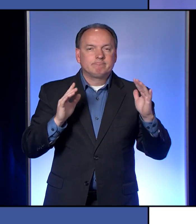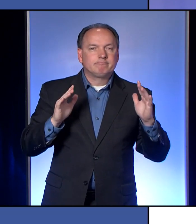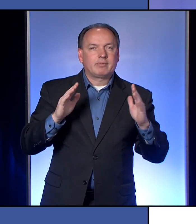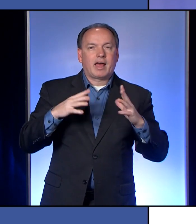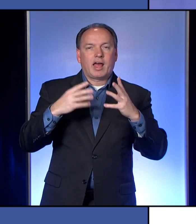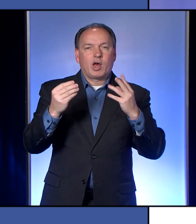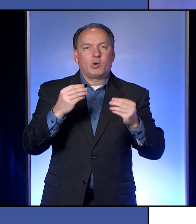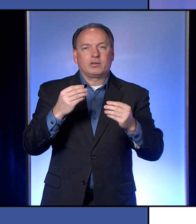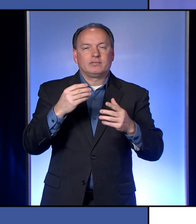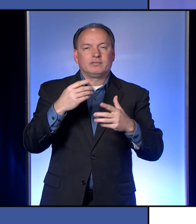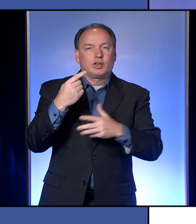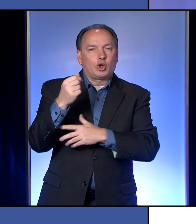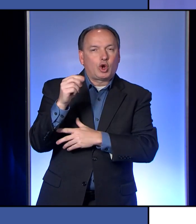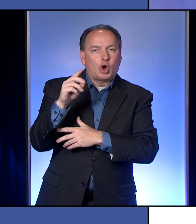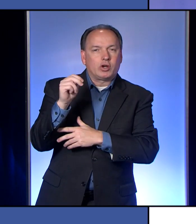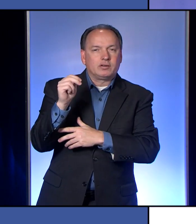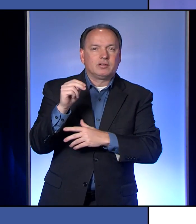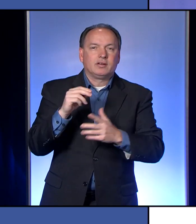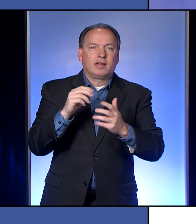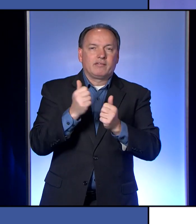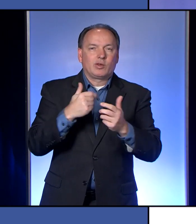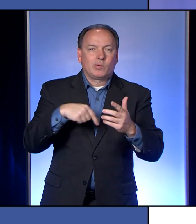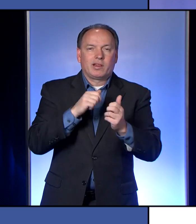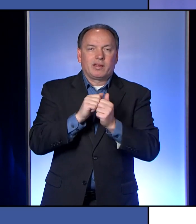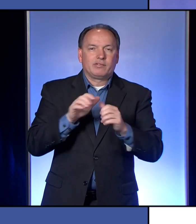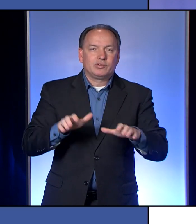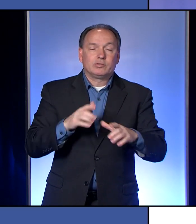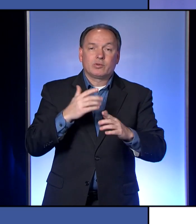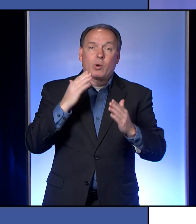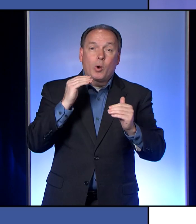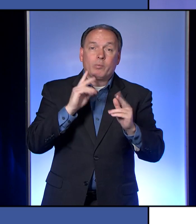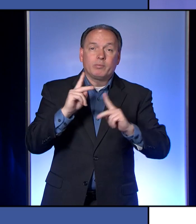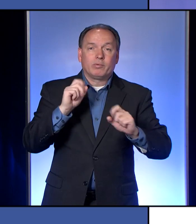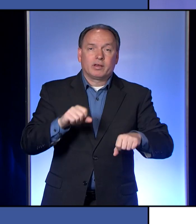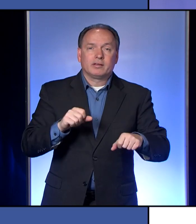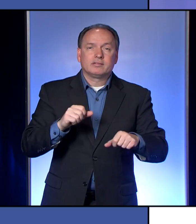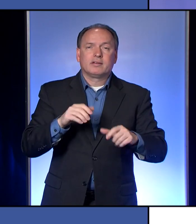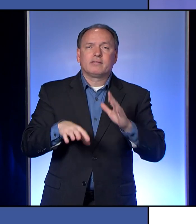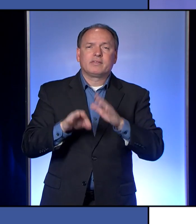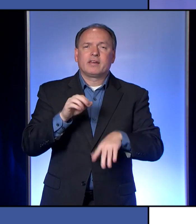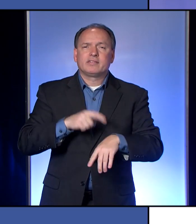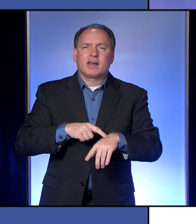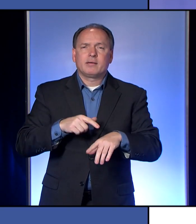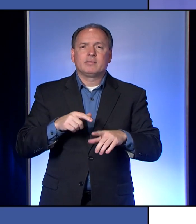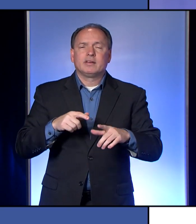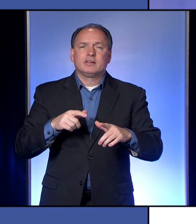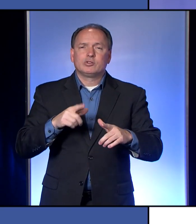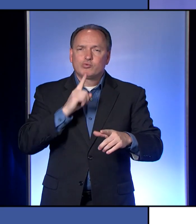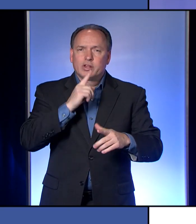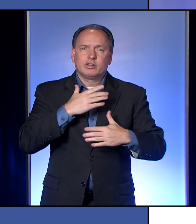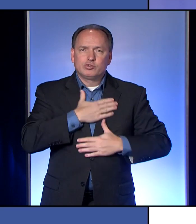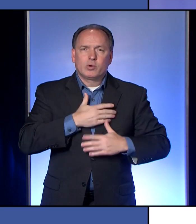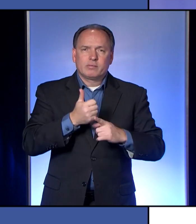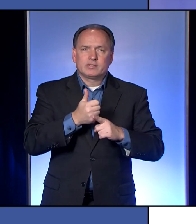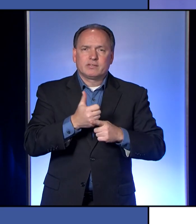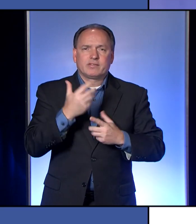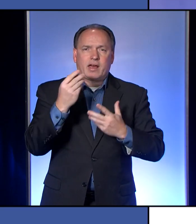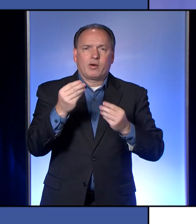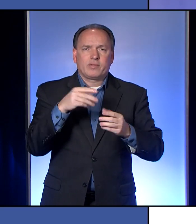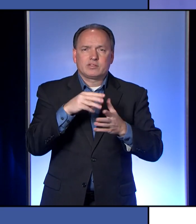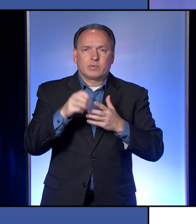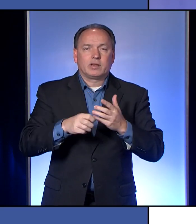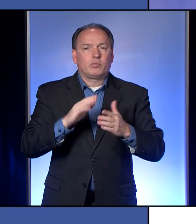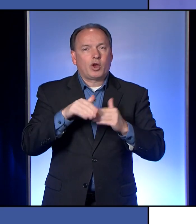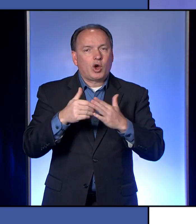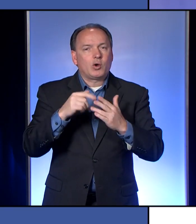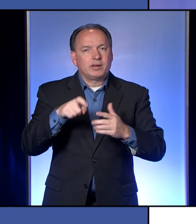out and gardening and doing the things that we love to do. So I hope that people can find time and a way to really enjoy themselves this weekend. I think we all